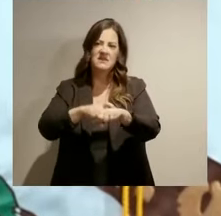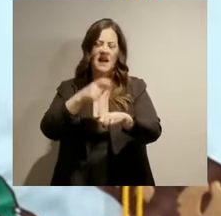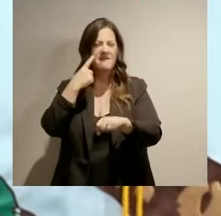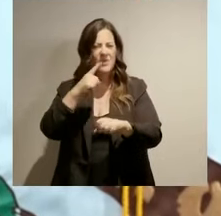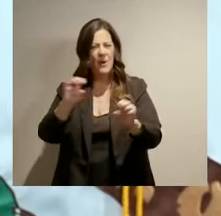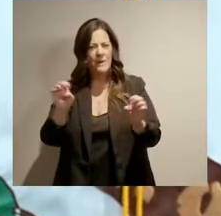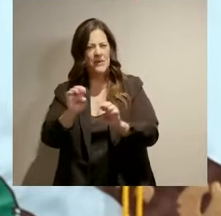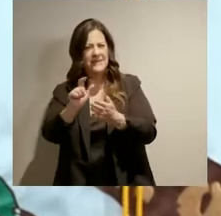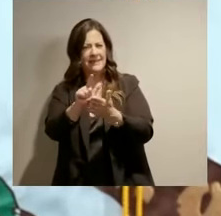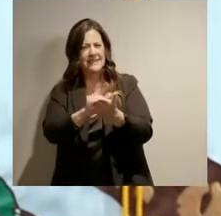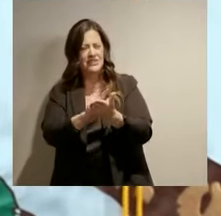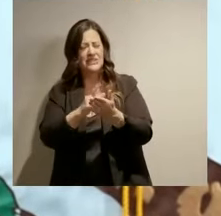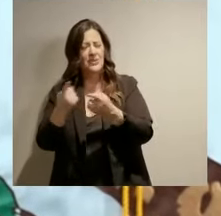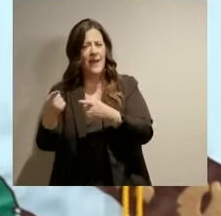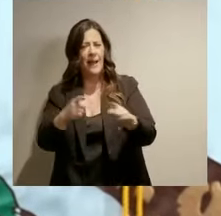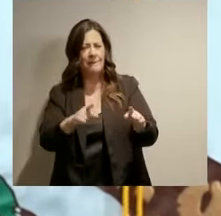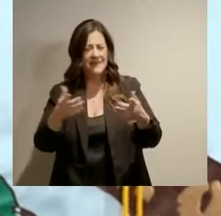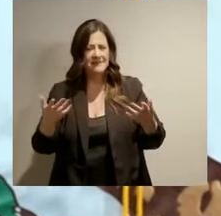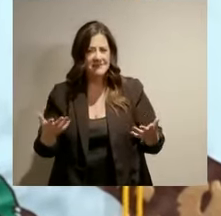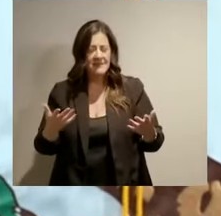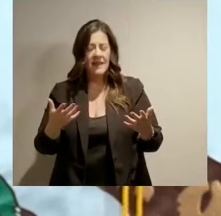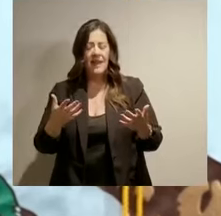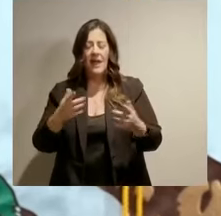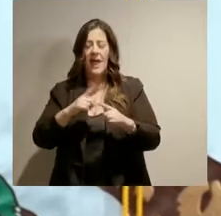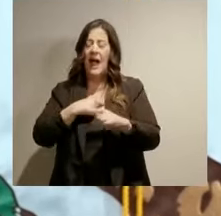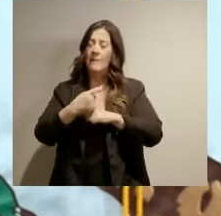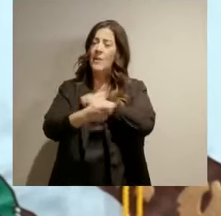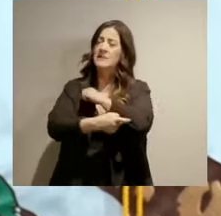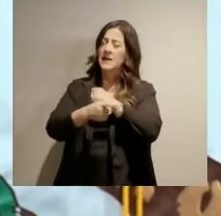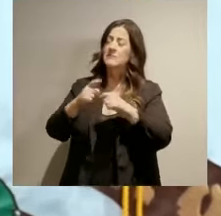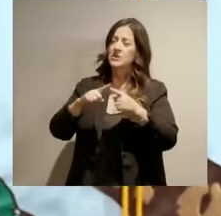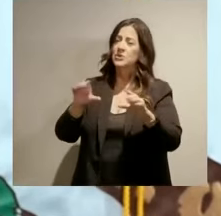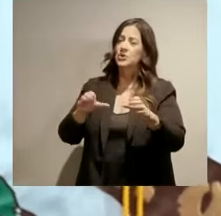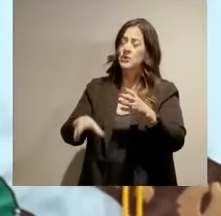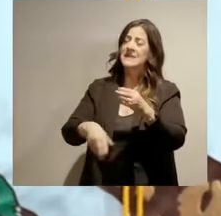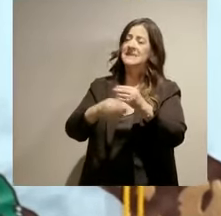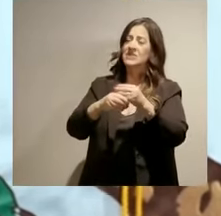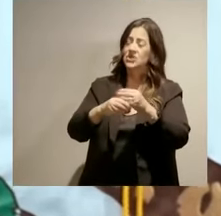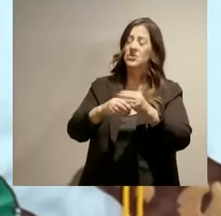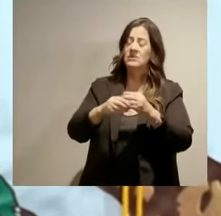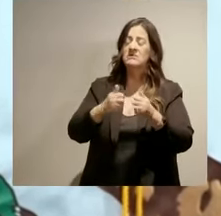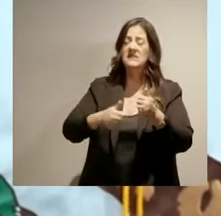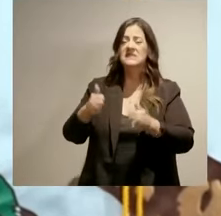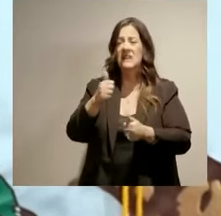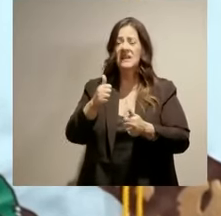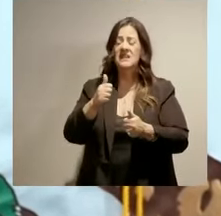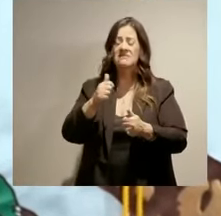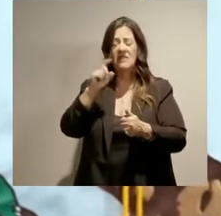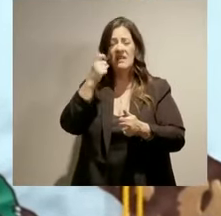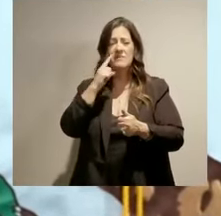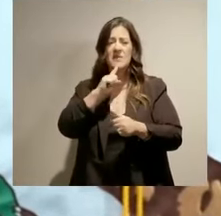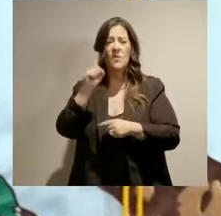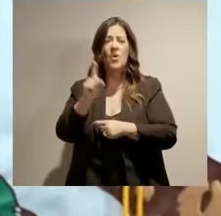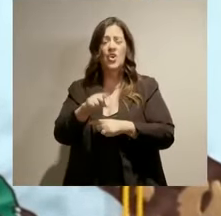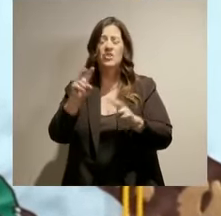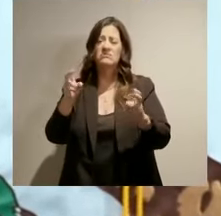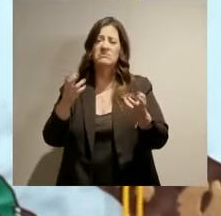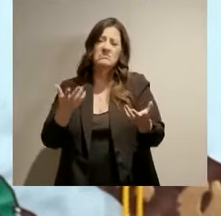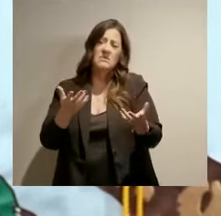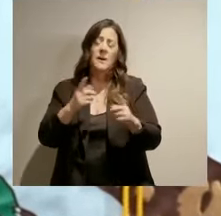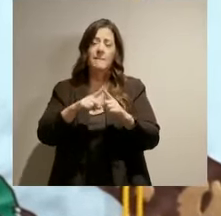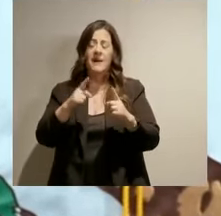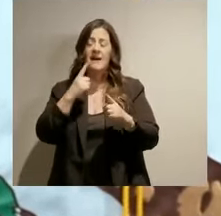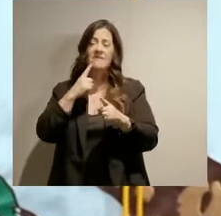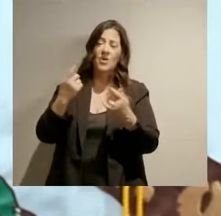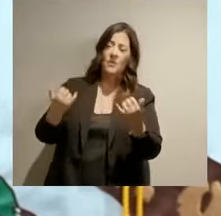regs. I am almost of the temptation to do an additional executive order. But under the circumstance,